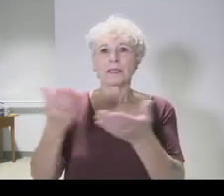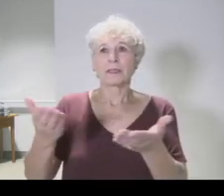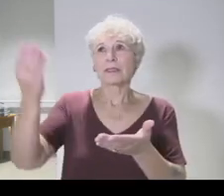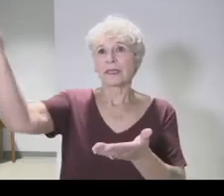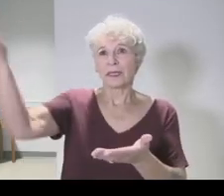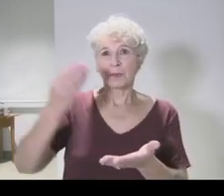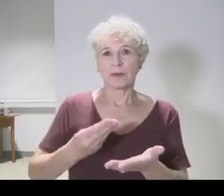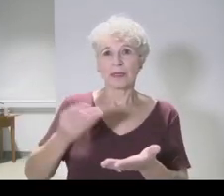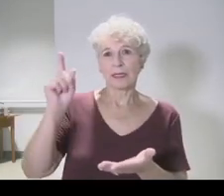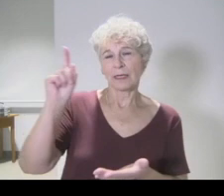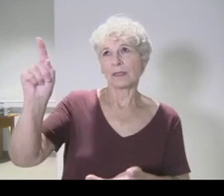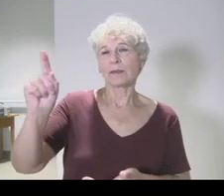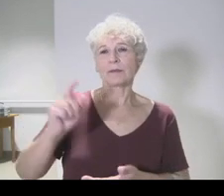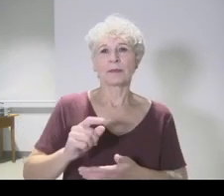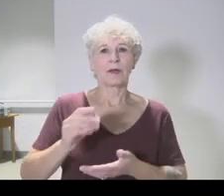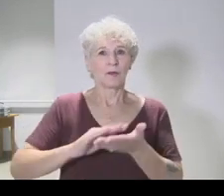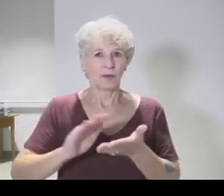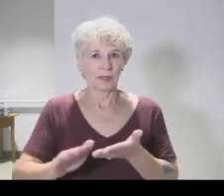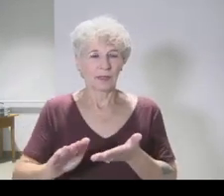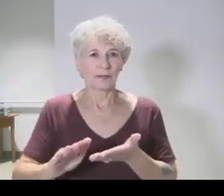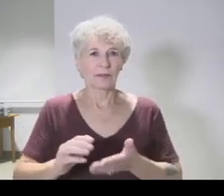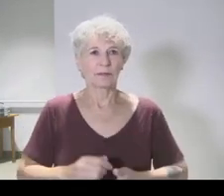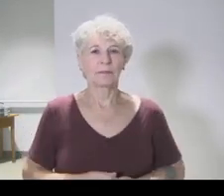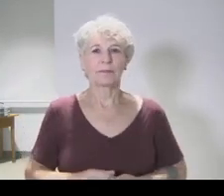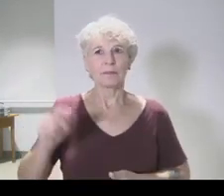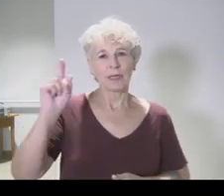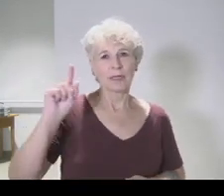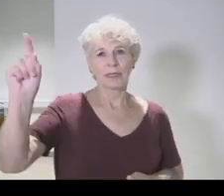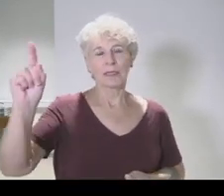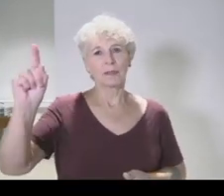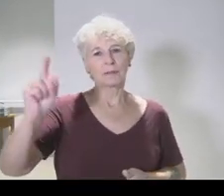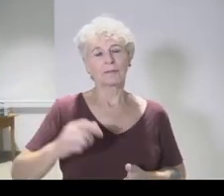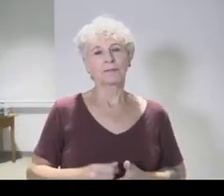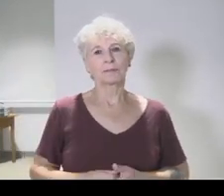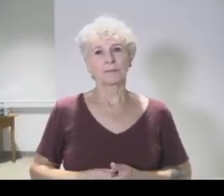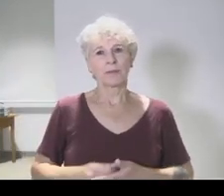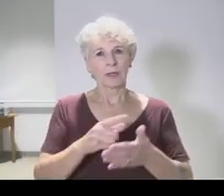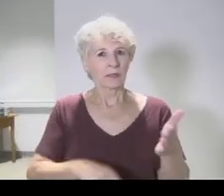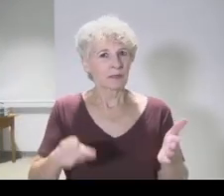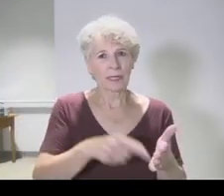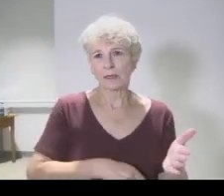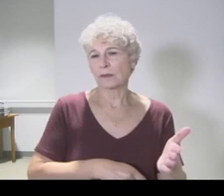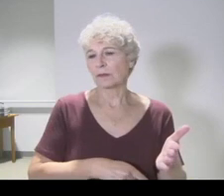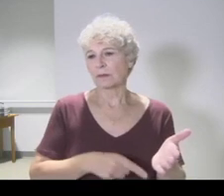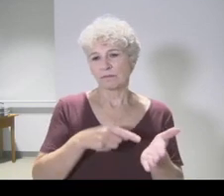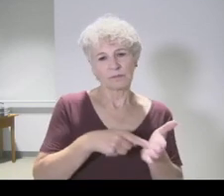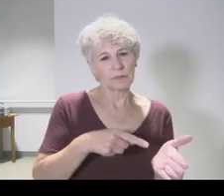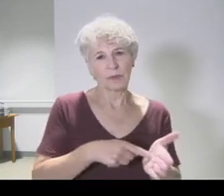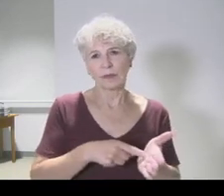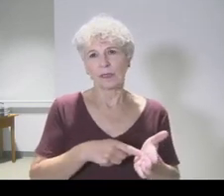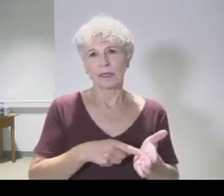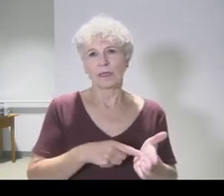He was the one who forgave our sins. He was the one who canceled the charge of our